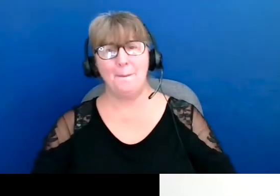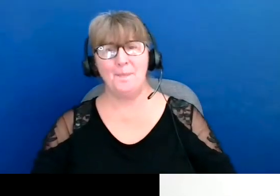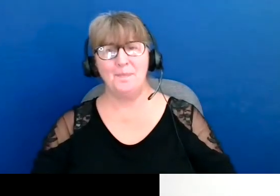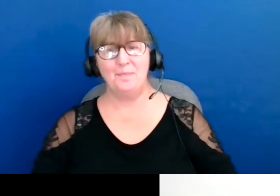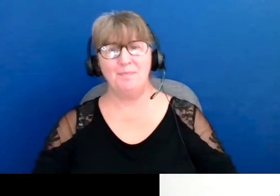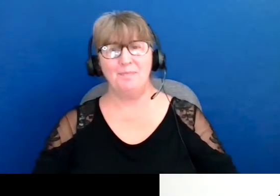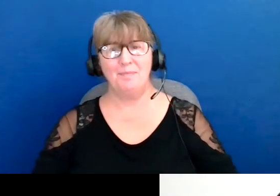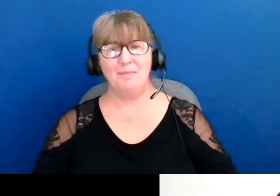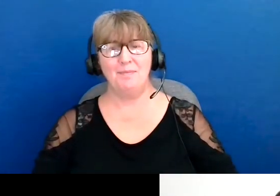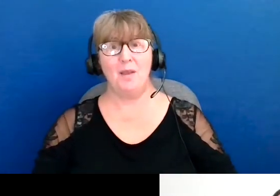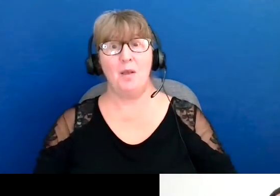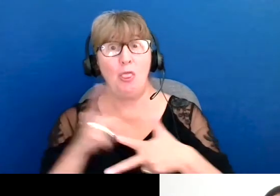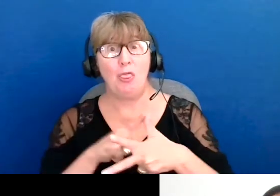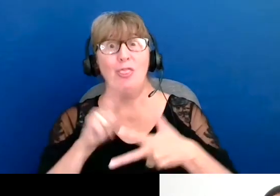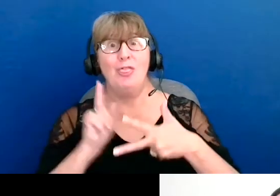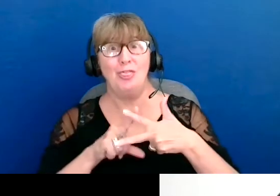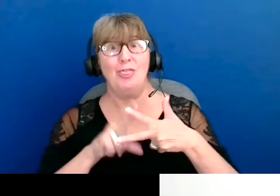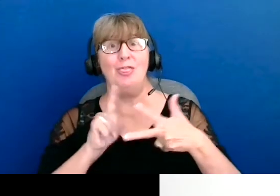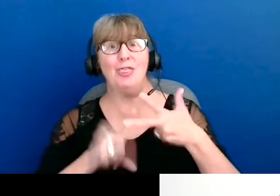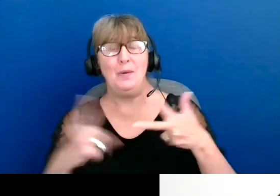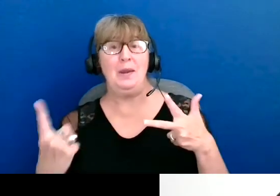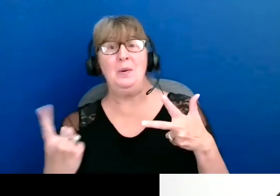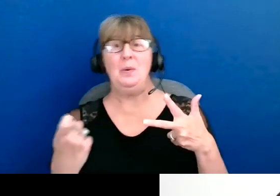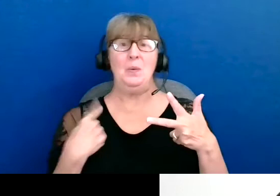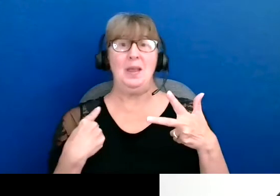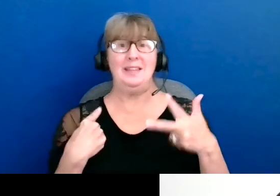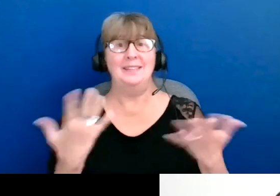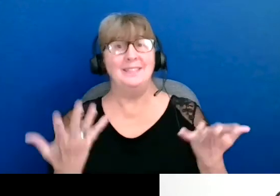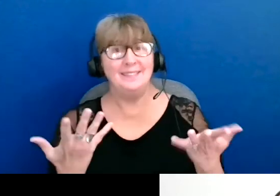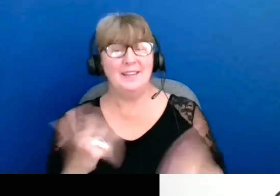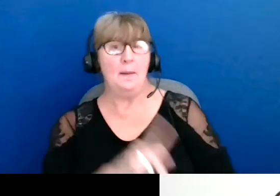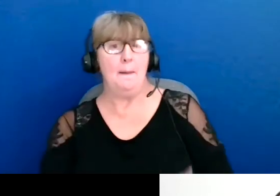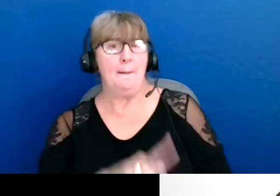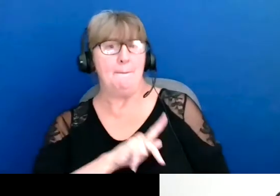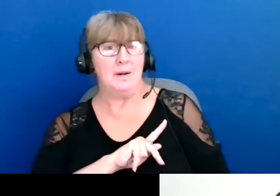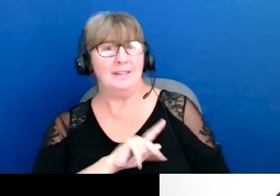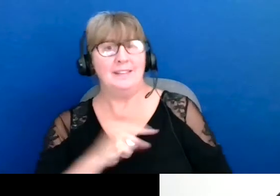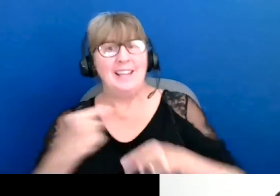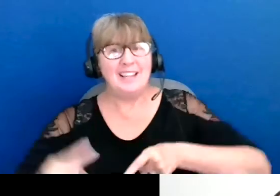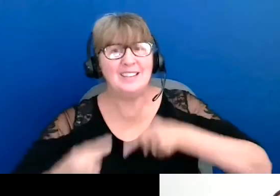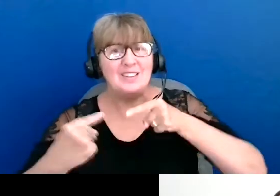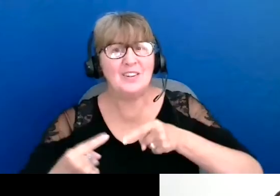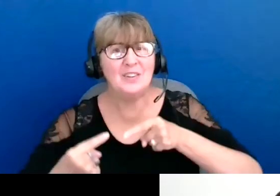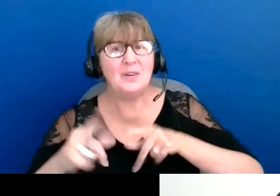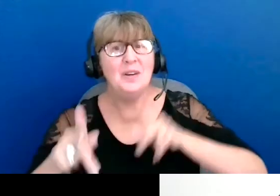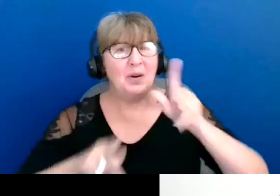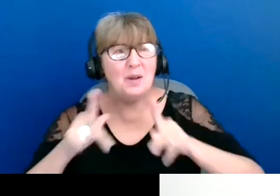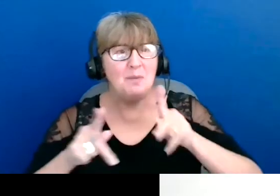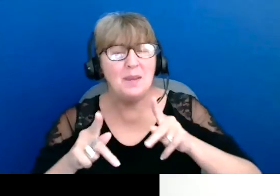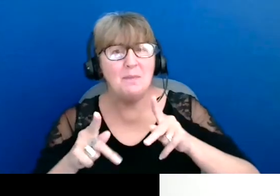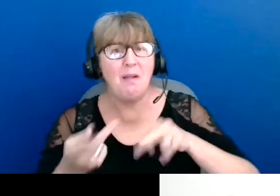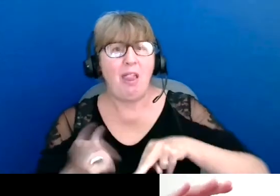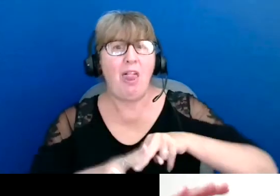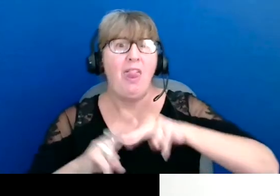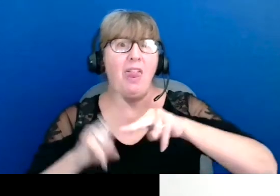Those were three questions. Personally, I really struggle when people stack questions up like